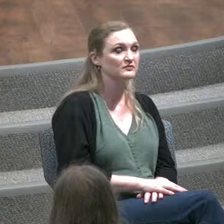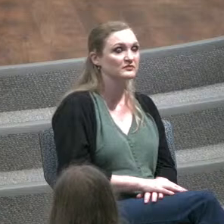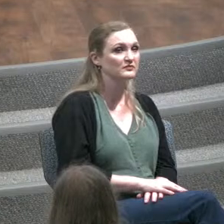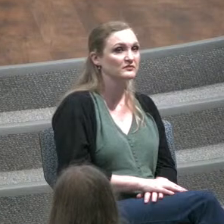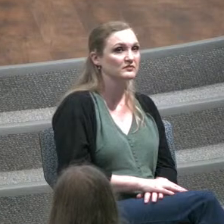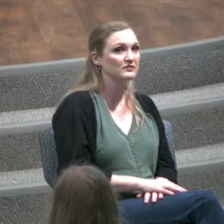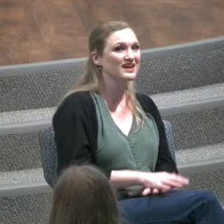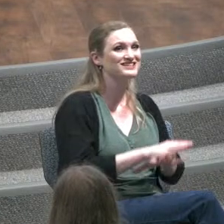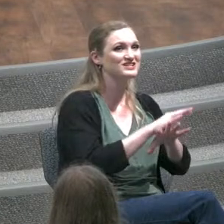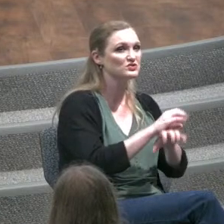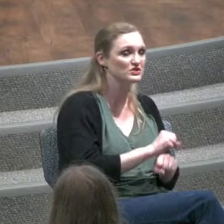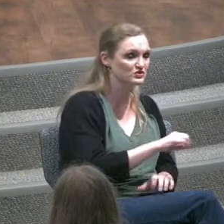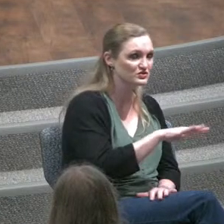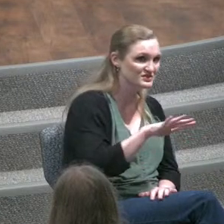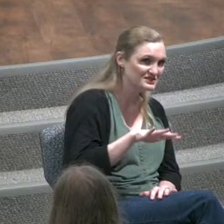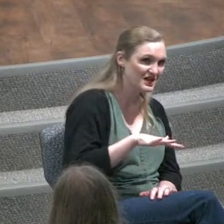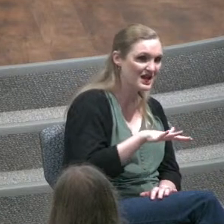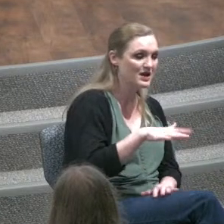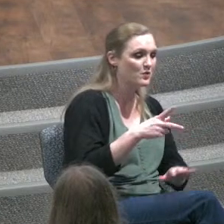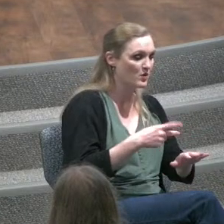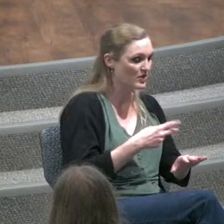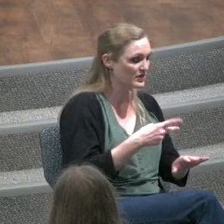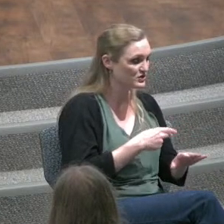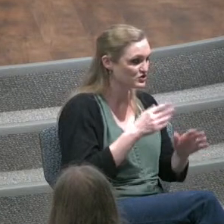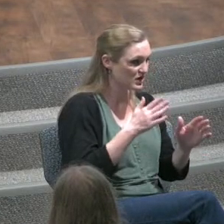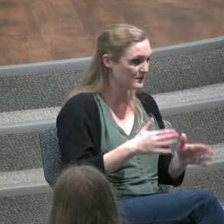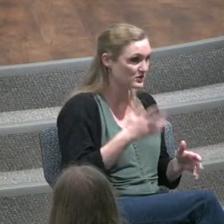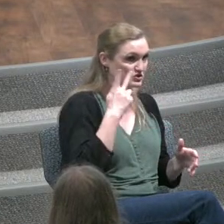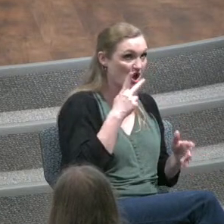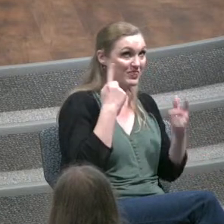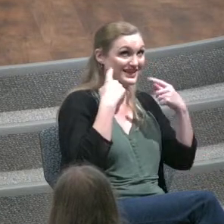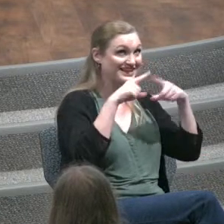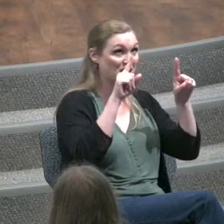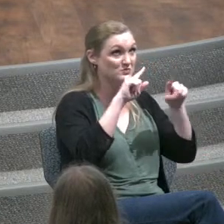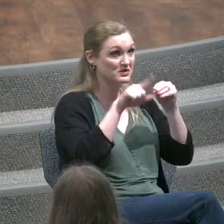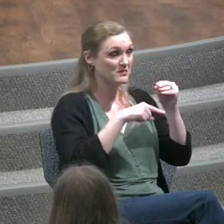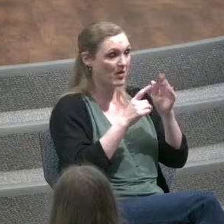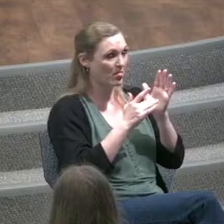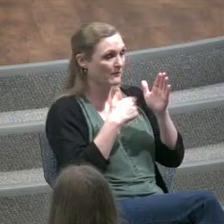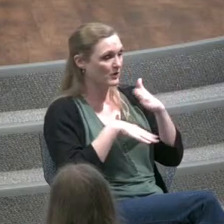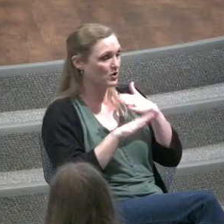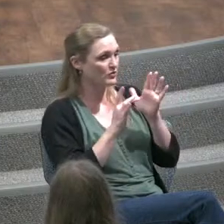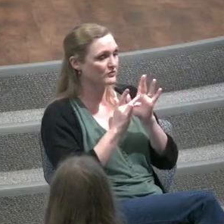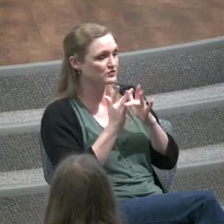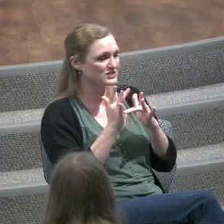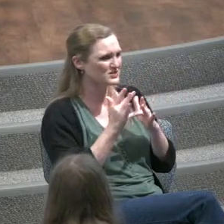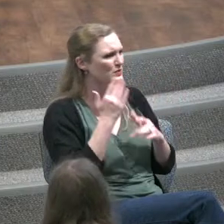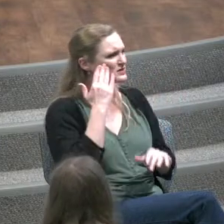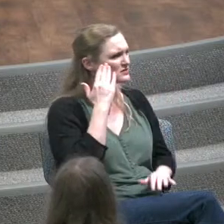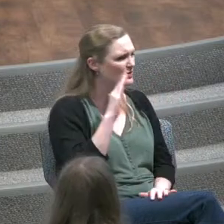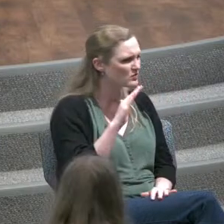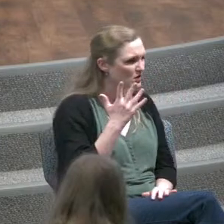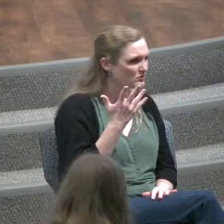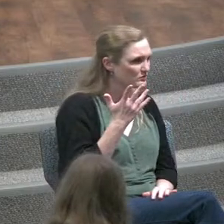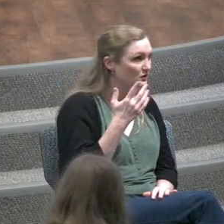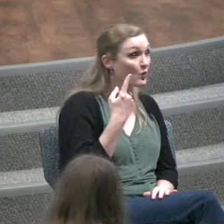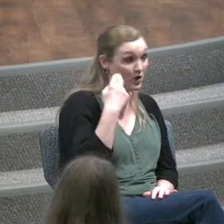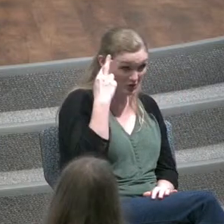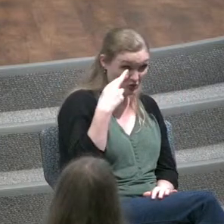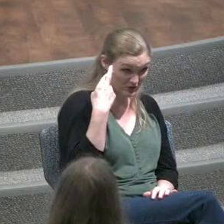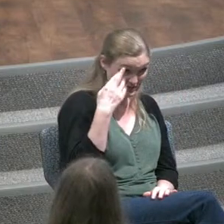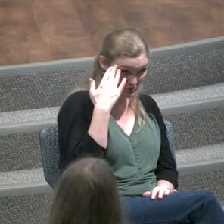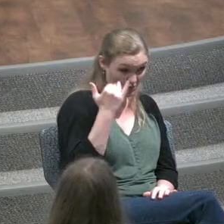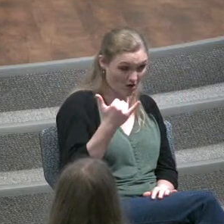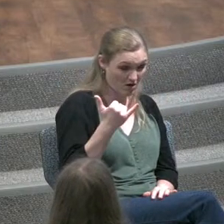It is the traditional site, again, where the shepherds who received the message about the birth of Jesus. We don't know, one of the